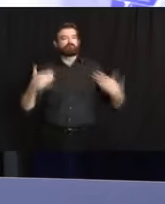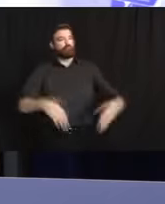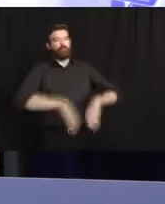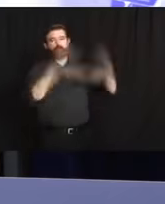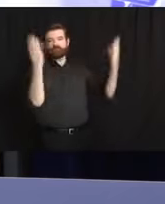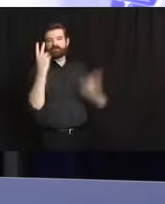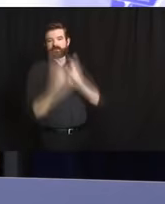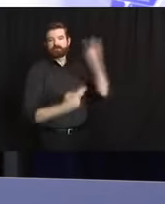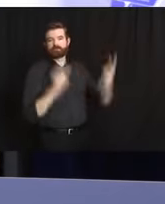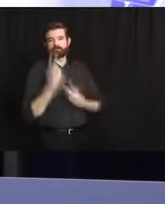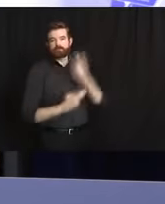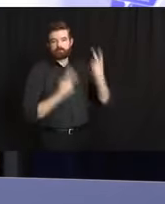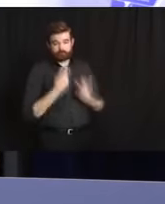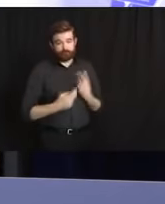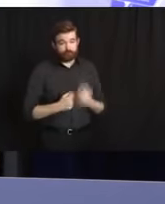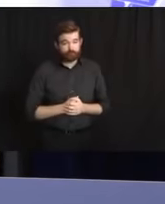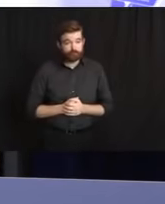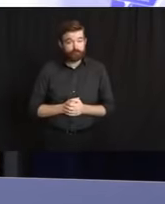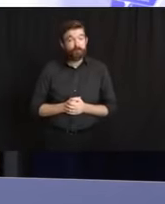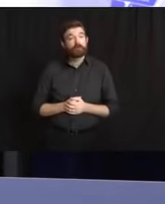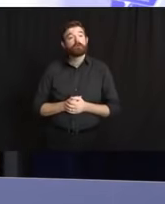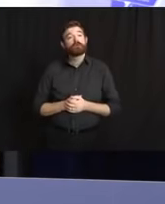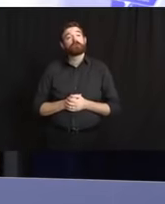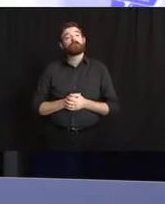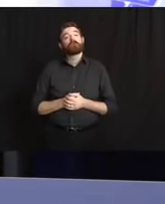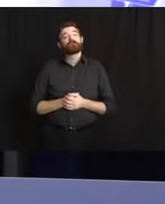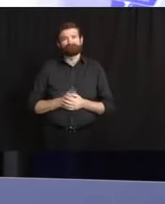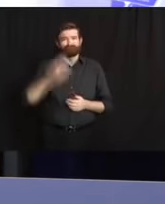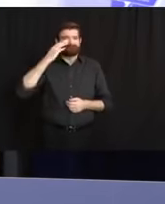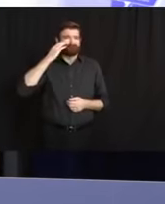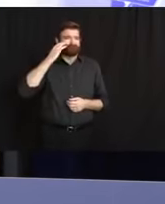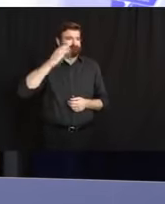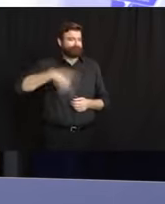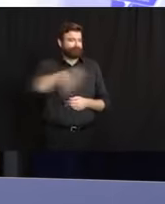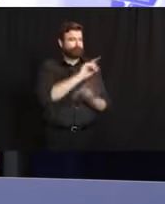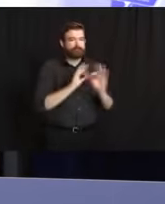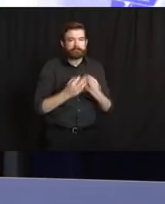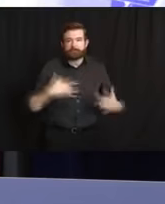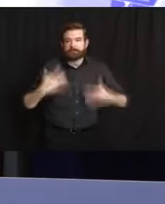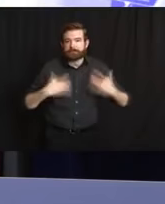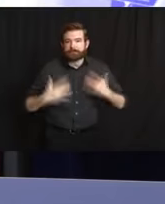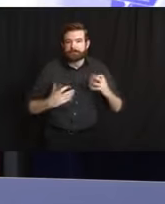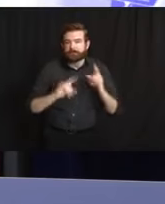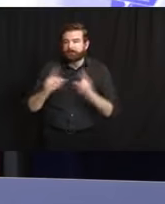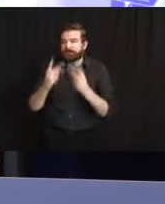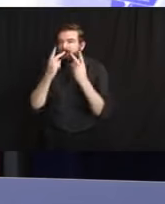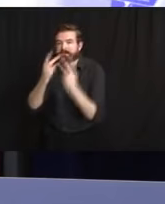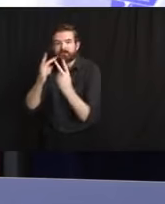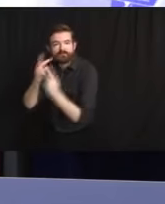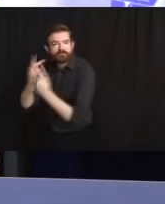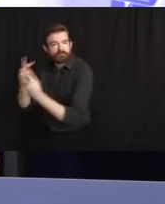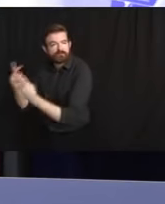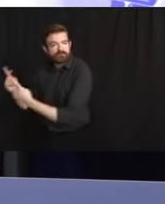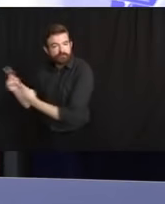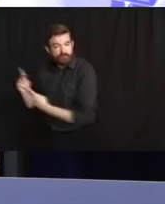encourage facilities to move quickly to submit their attestations. We know that it has been a long, hard 3